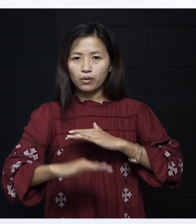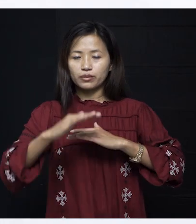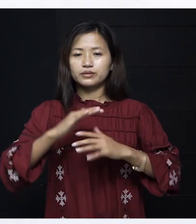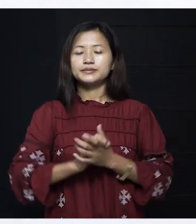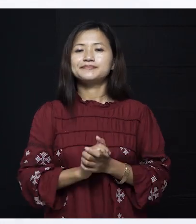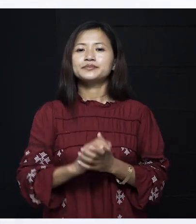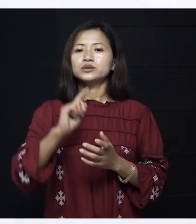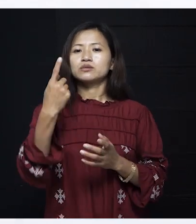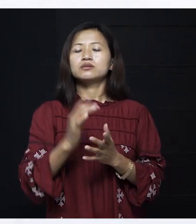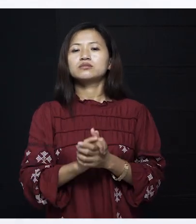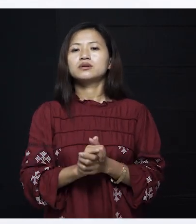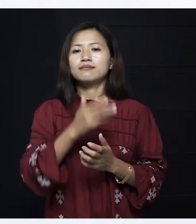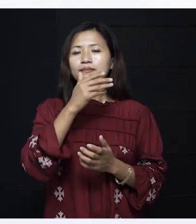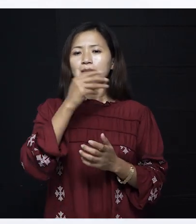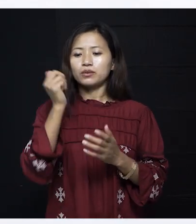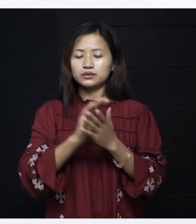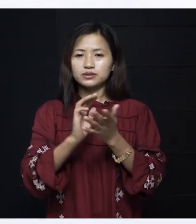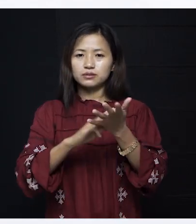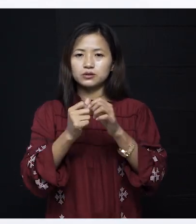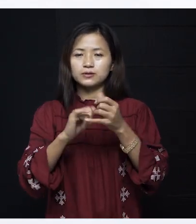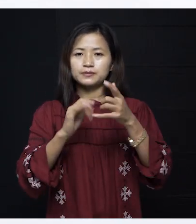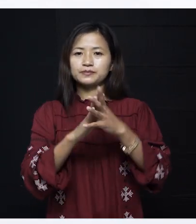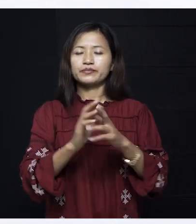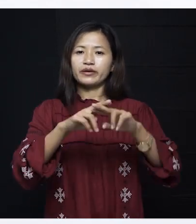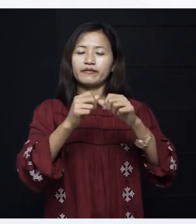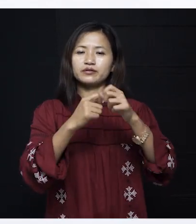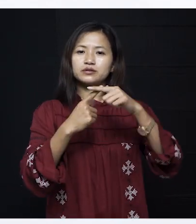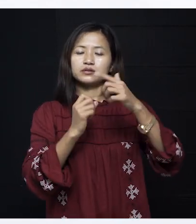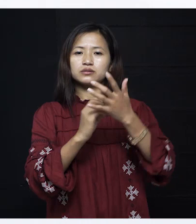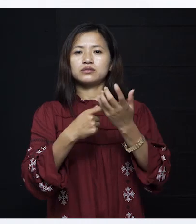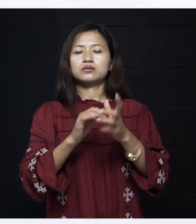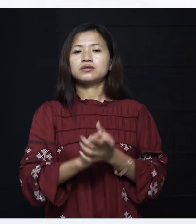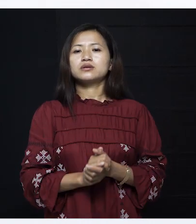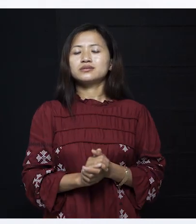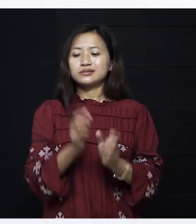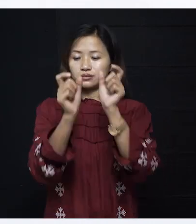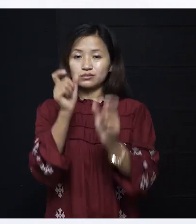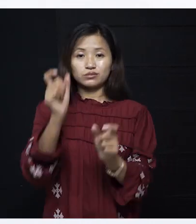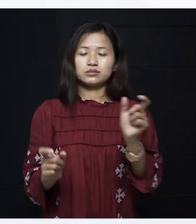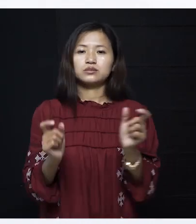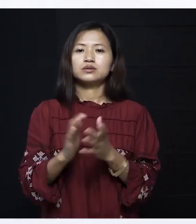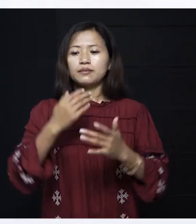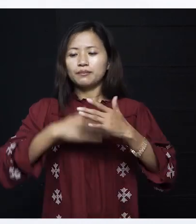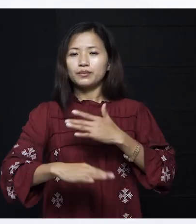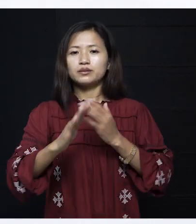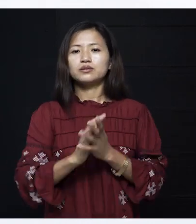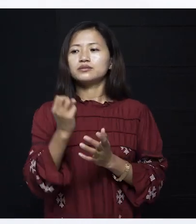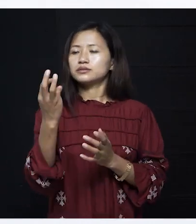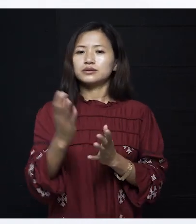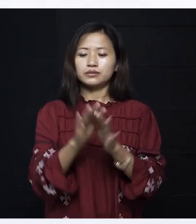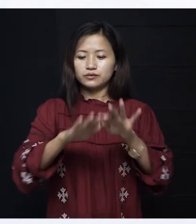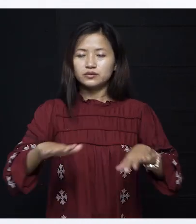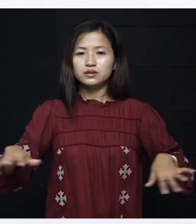that is one of the most important factor which is determining population, okay? So birth means the number